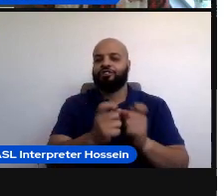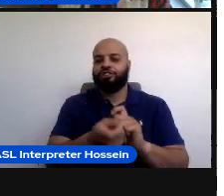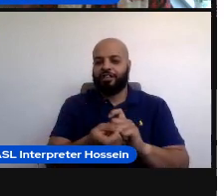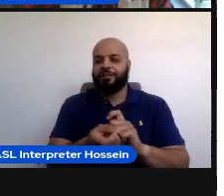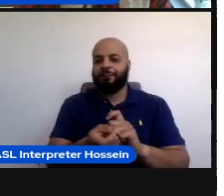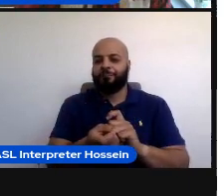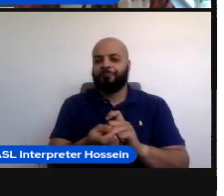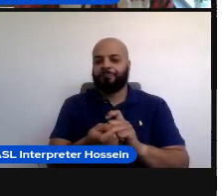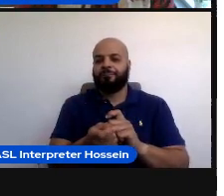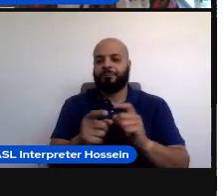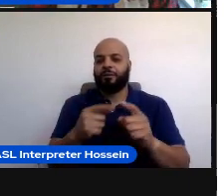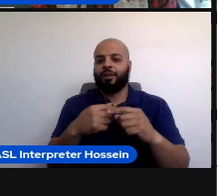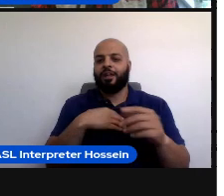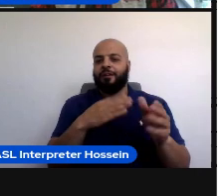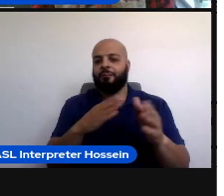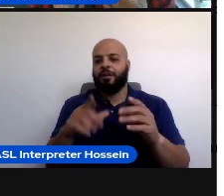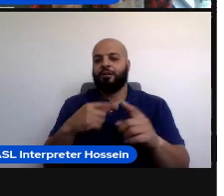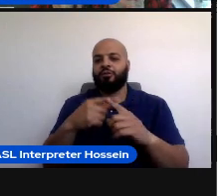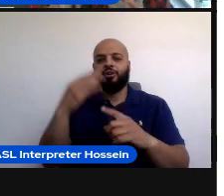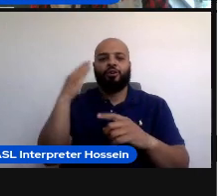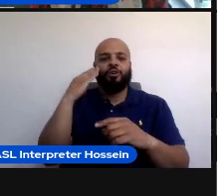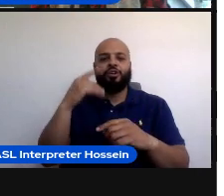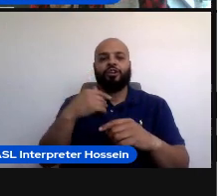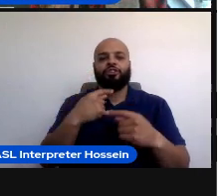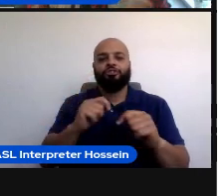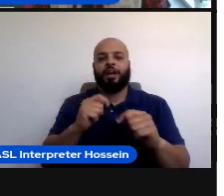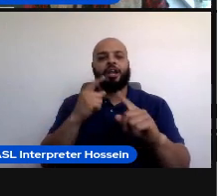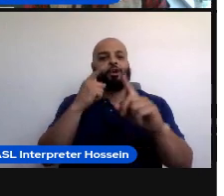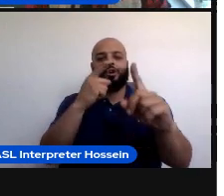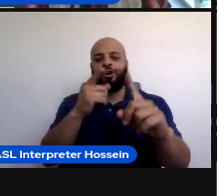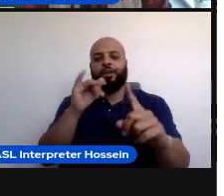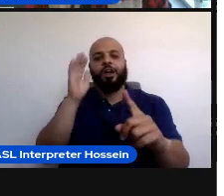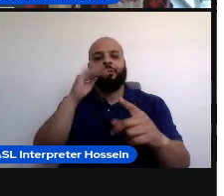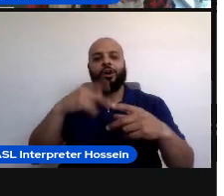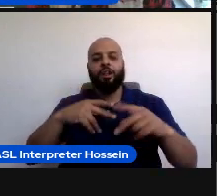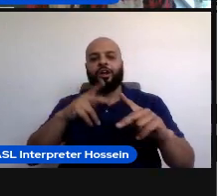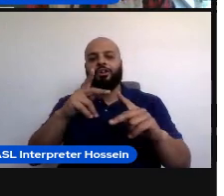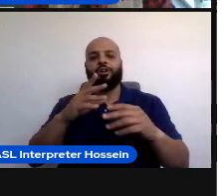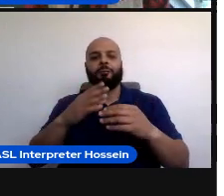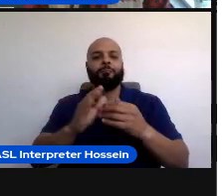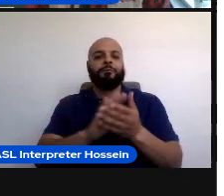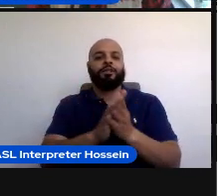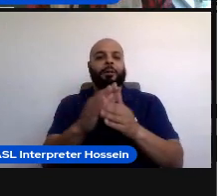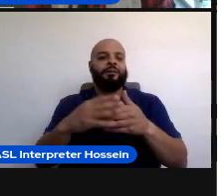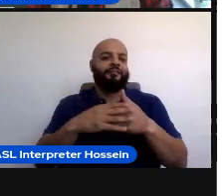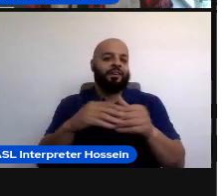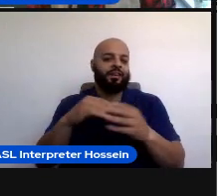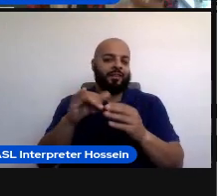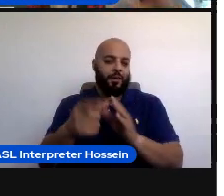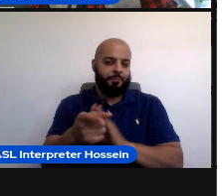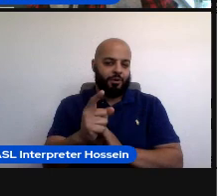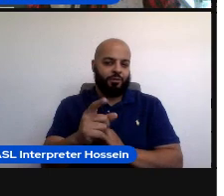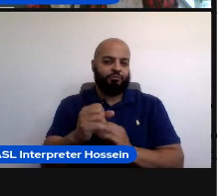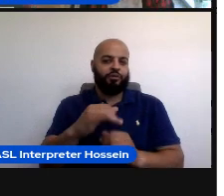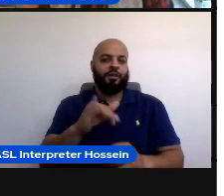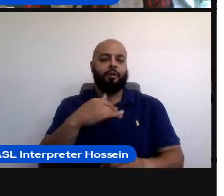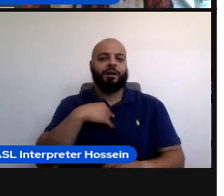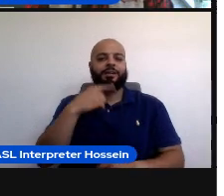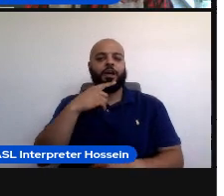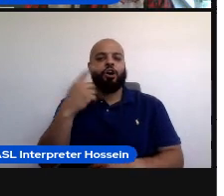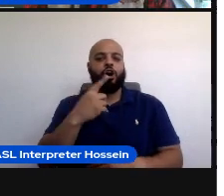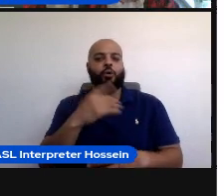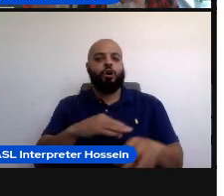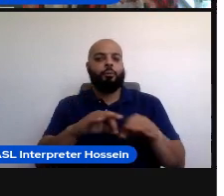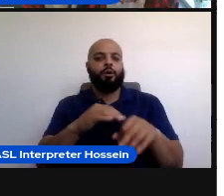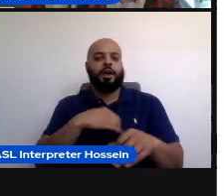knowing where you're trying to get to, will always allow you to be agile in the moment. And so that's why I say it's always important to have a plan versus